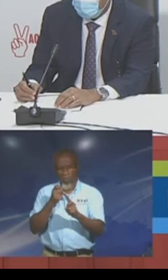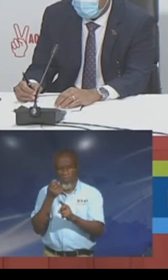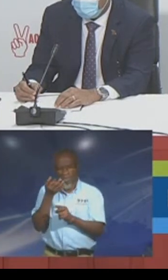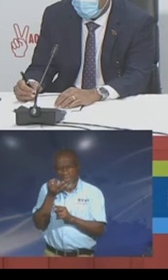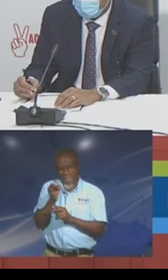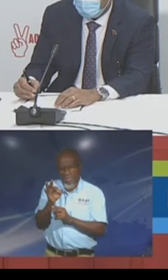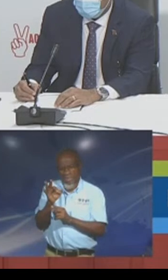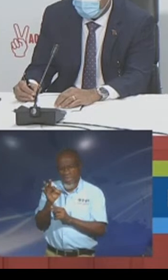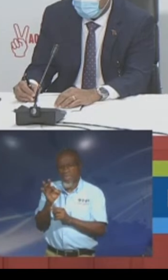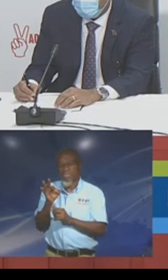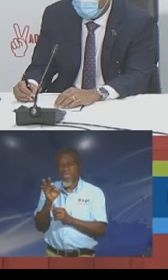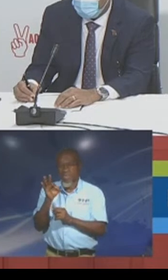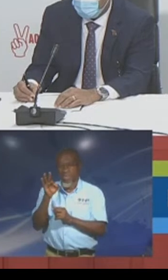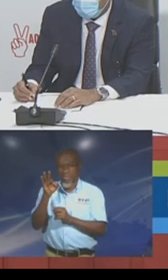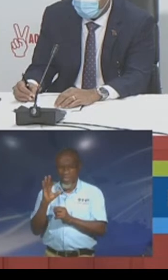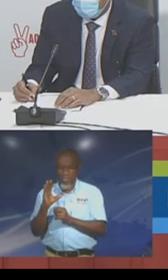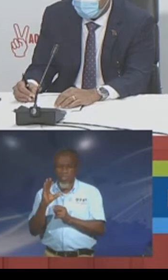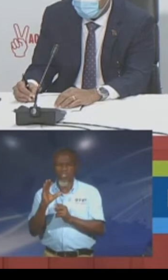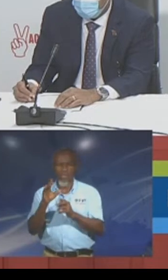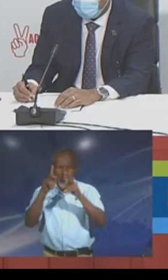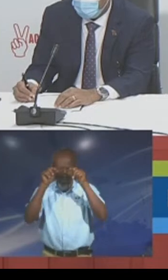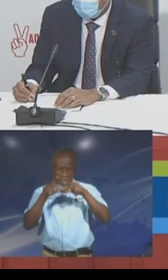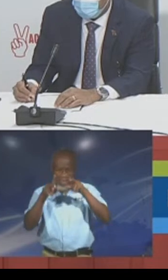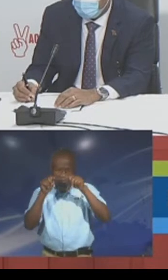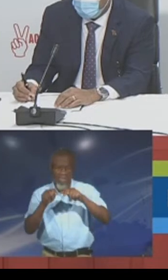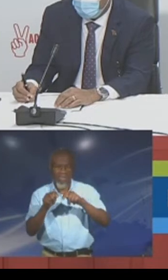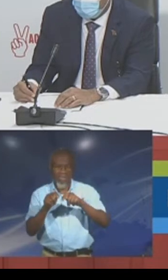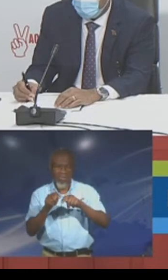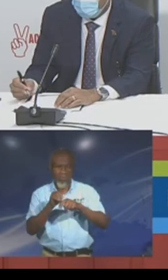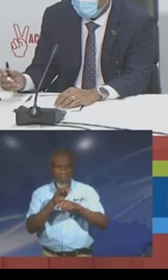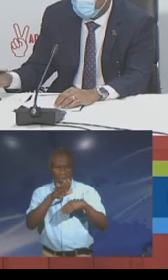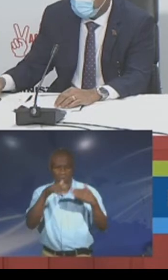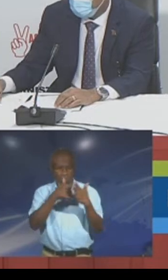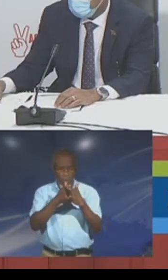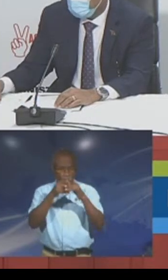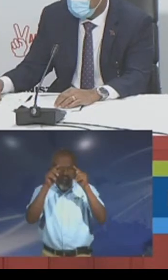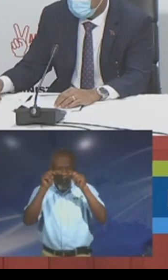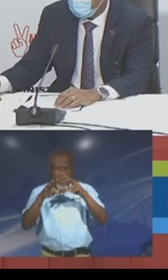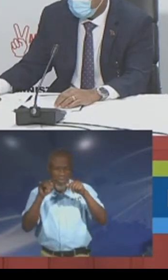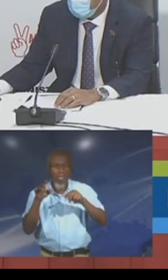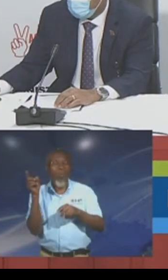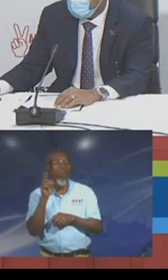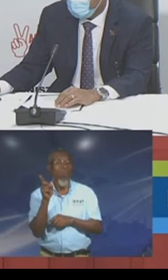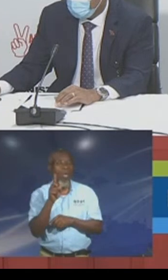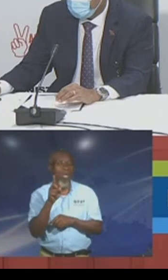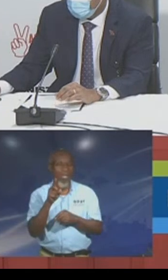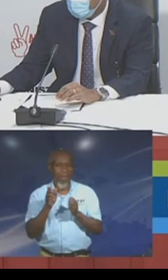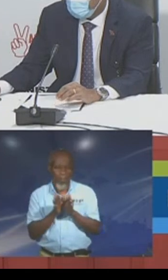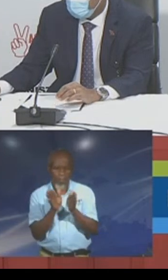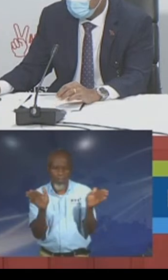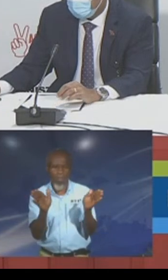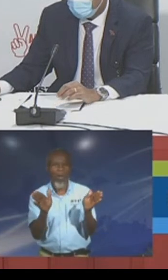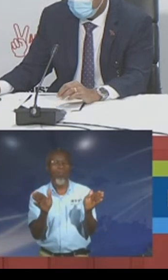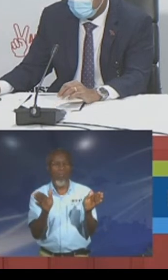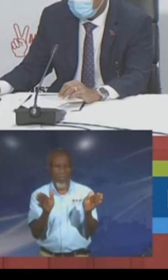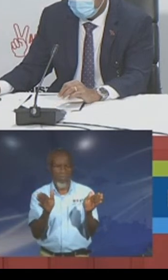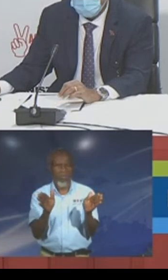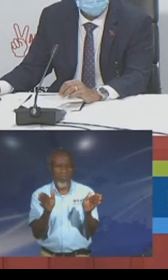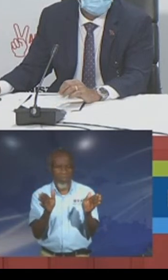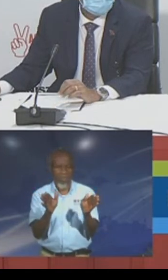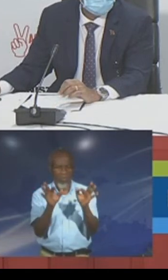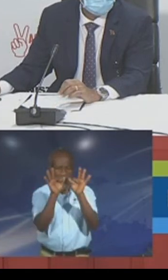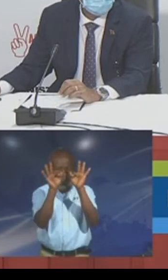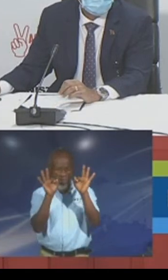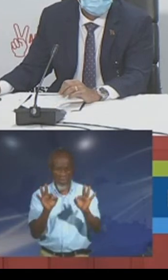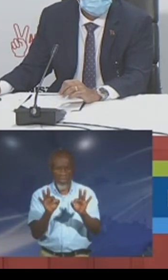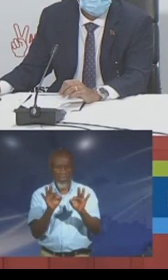1,963 persons being tested. However, all of these persons were tested at public facilities and not private